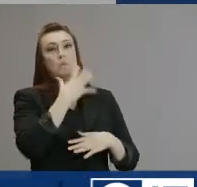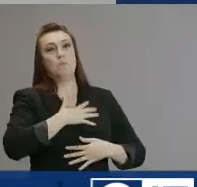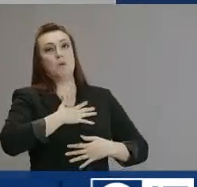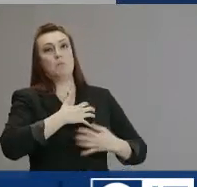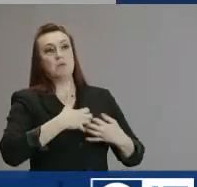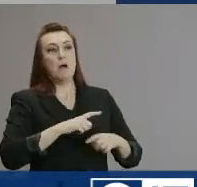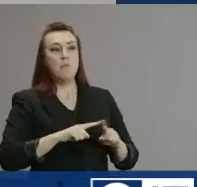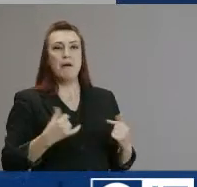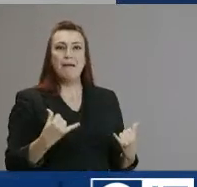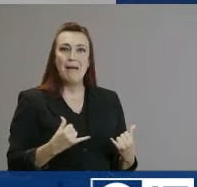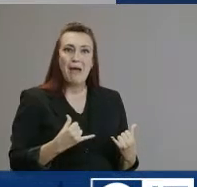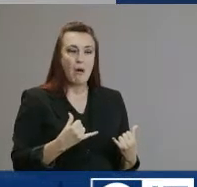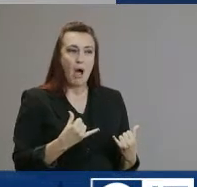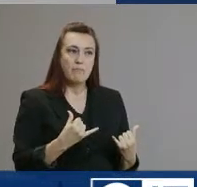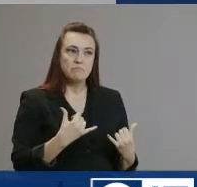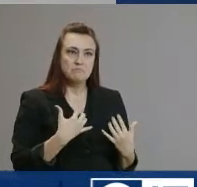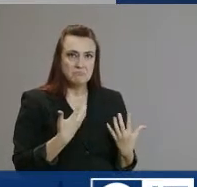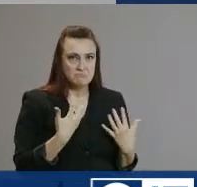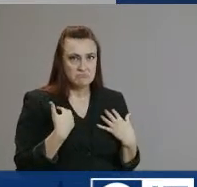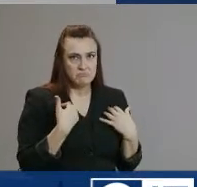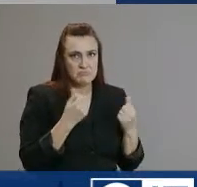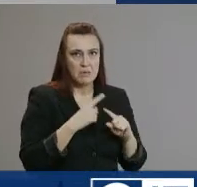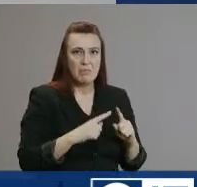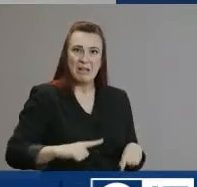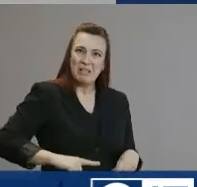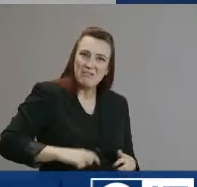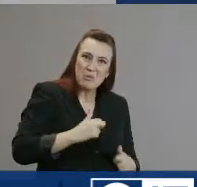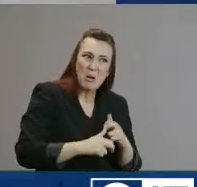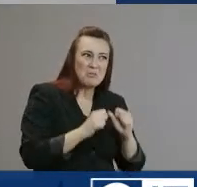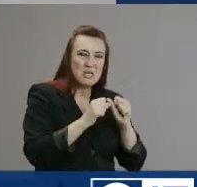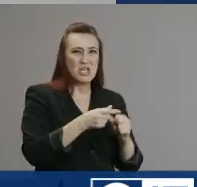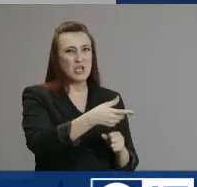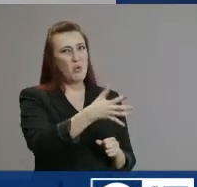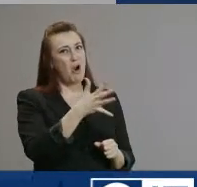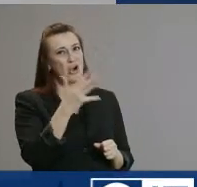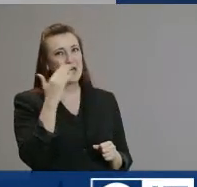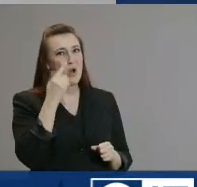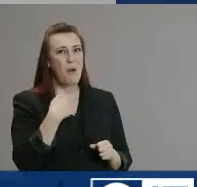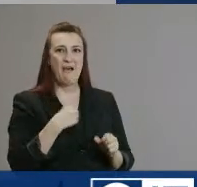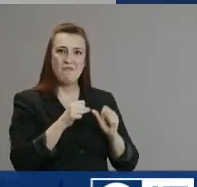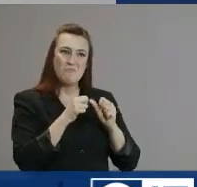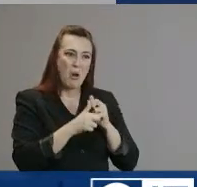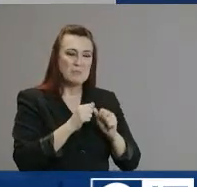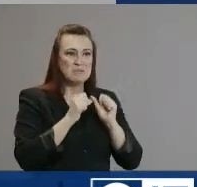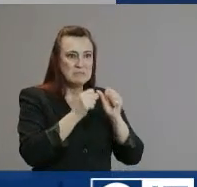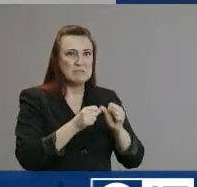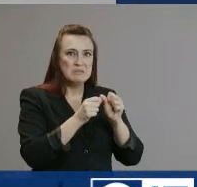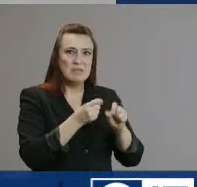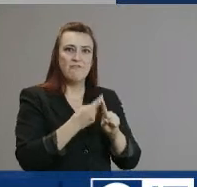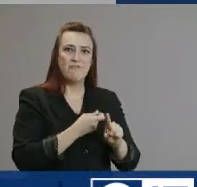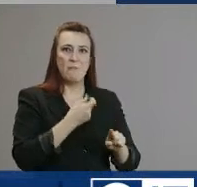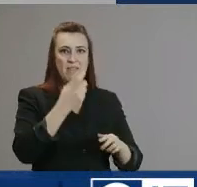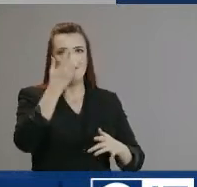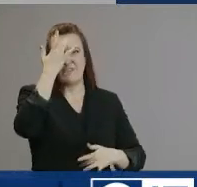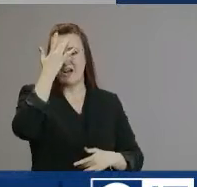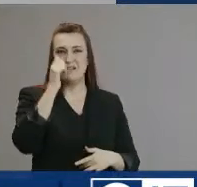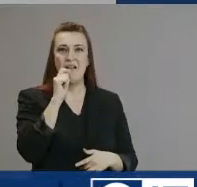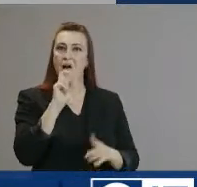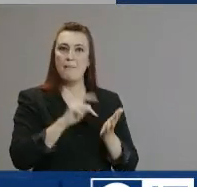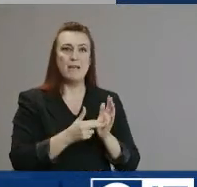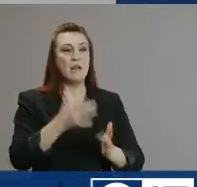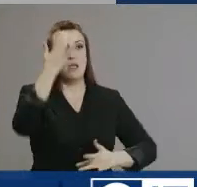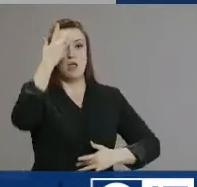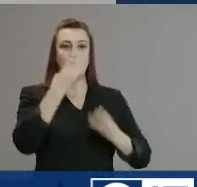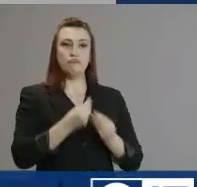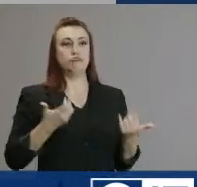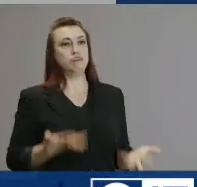with. As you know, there are problems that continue beyond this. So is that just the way it's got to be for Arizonans? Because, as you said,